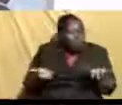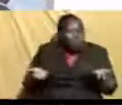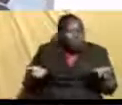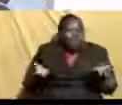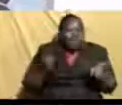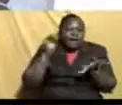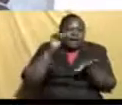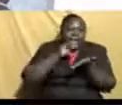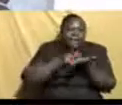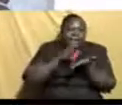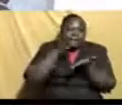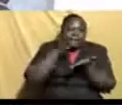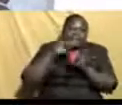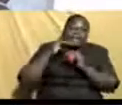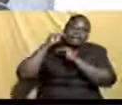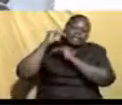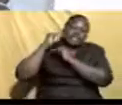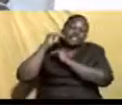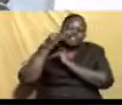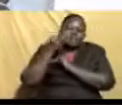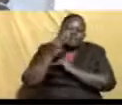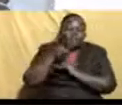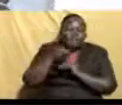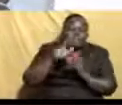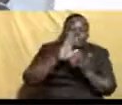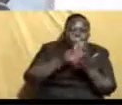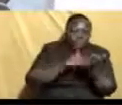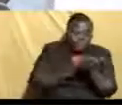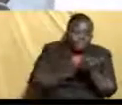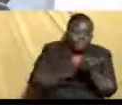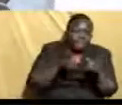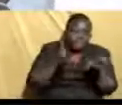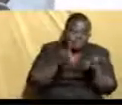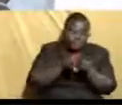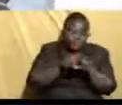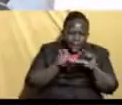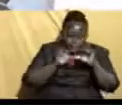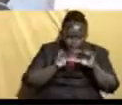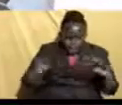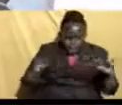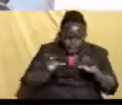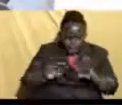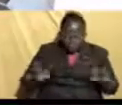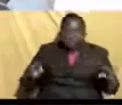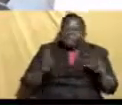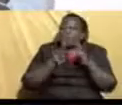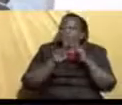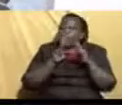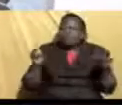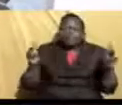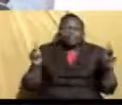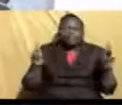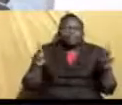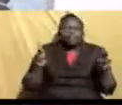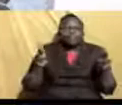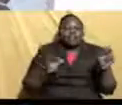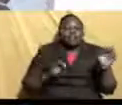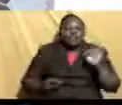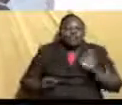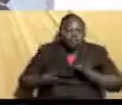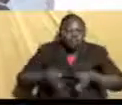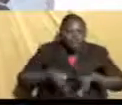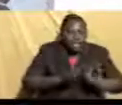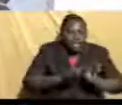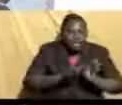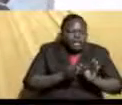doctrine? Again, the limitation of the basic structure doctrine lies in the very inherence of the Constitution,